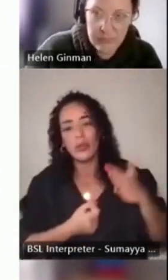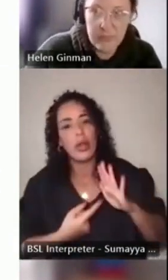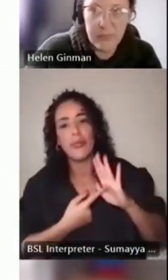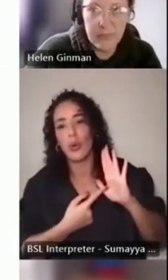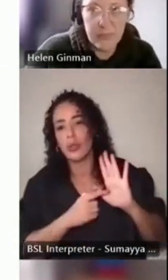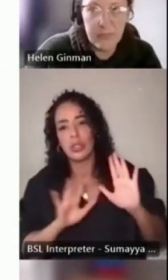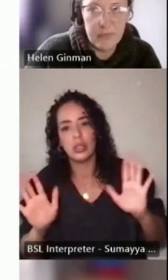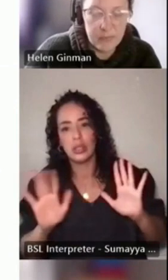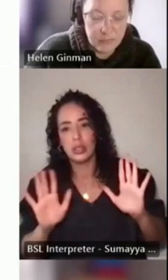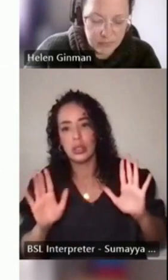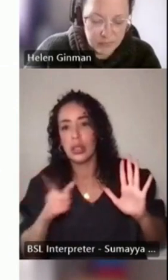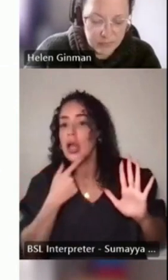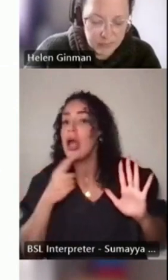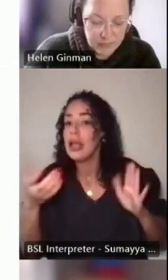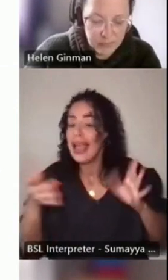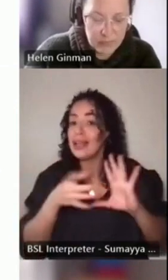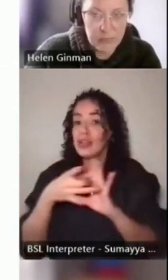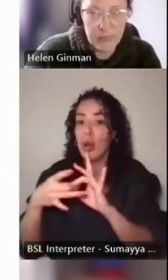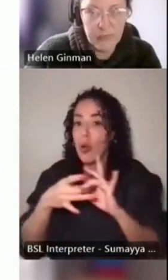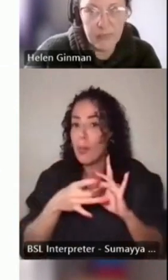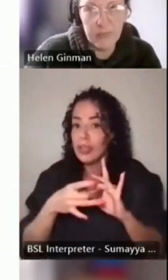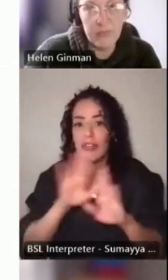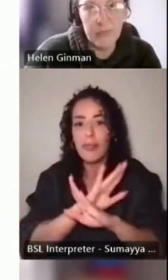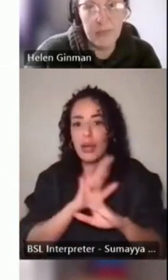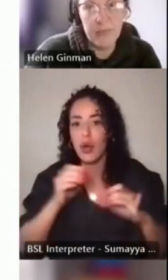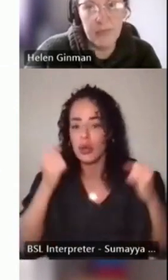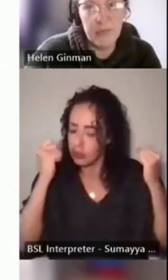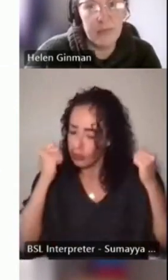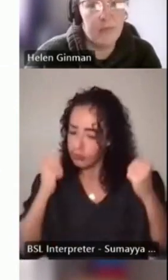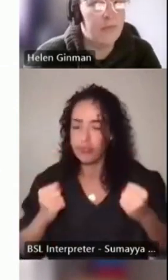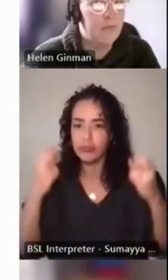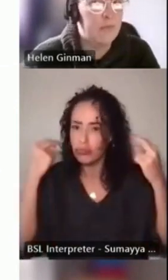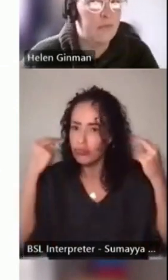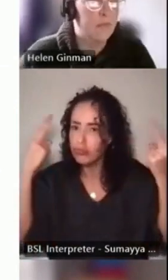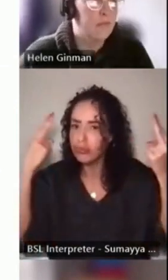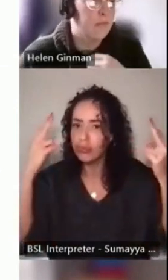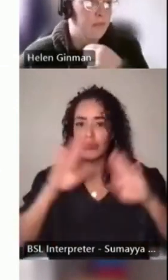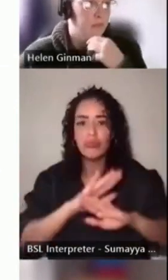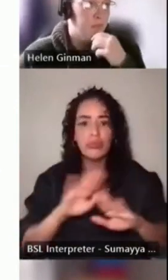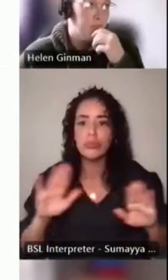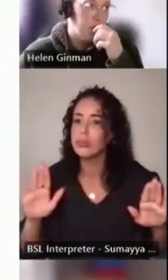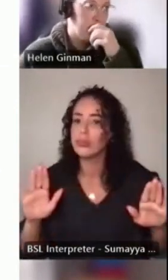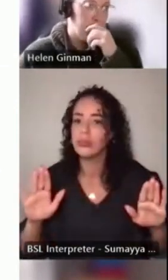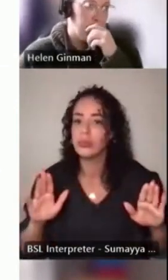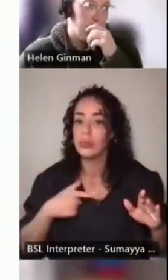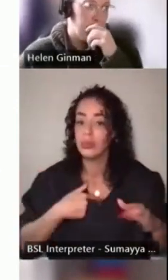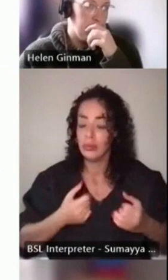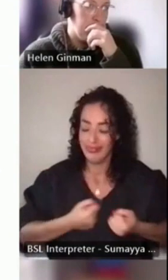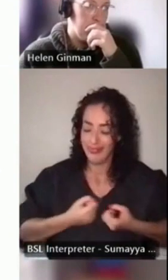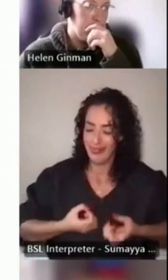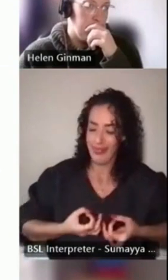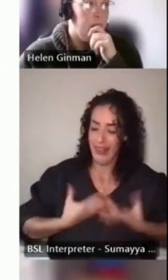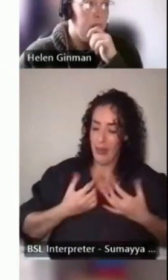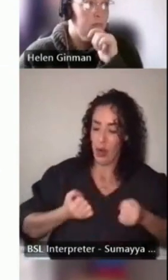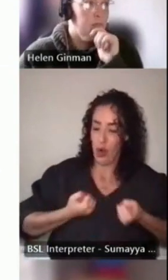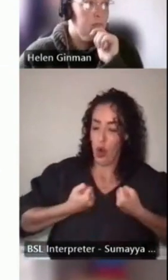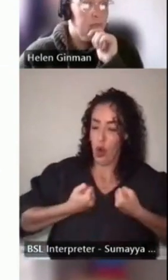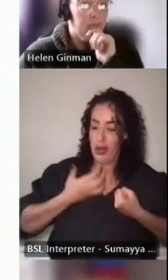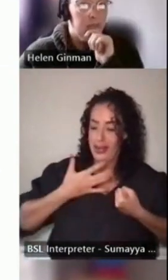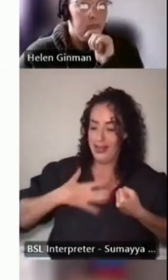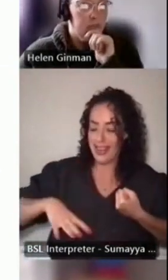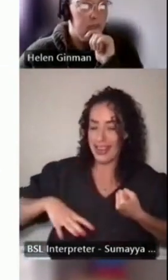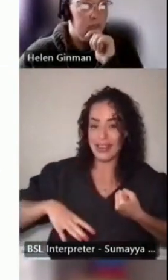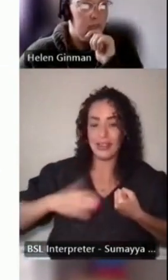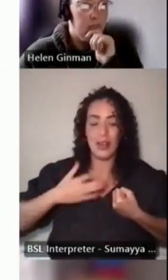very assertive approach. So individuals might sacrifice their own needs and desires to maintain harmony and